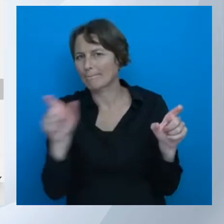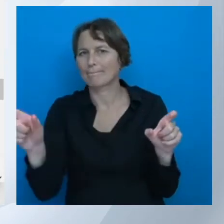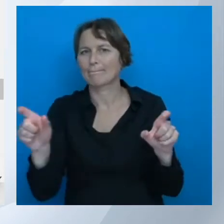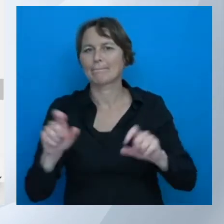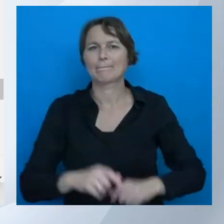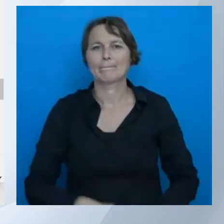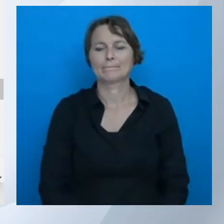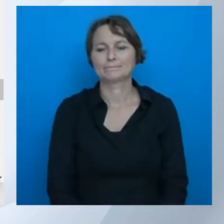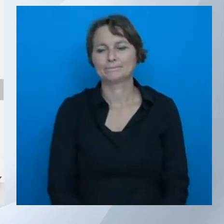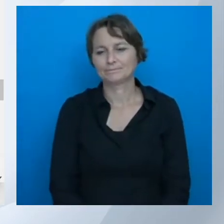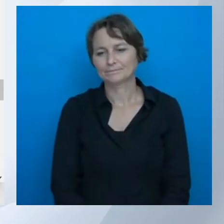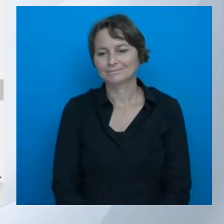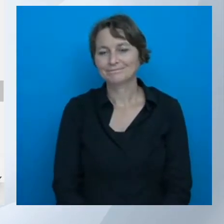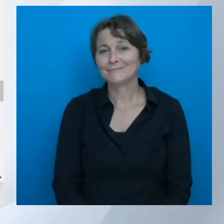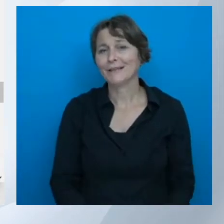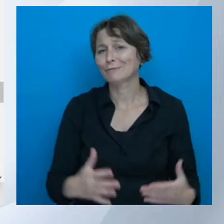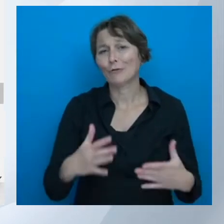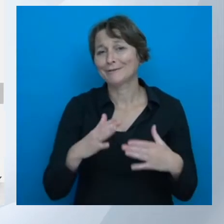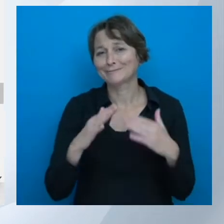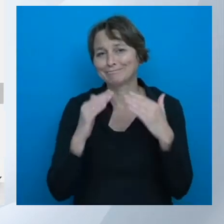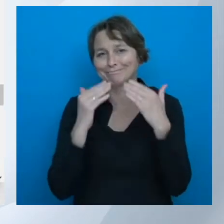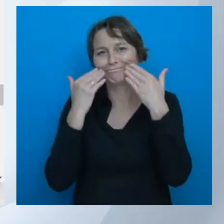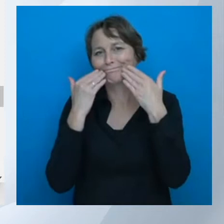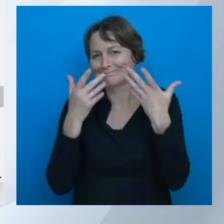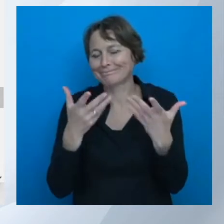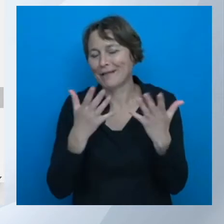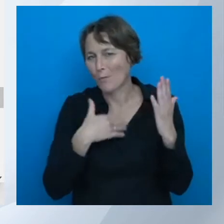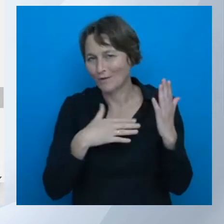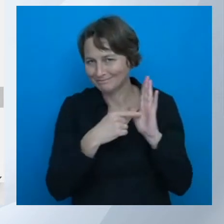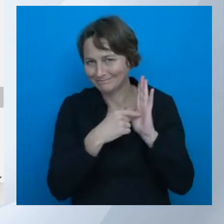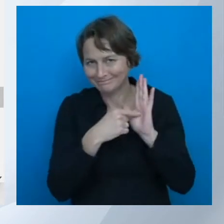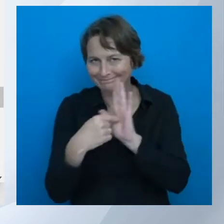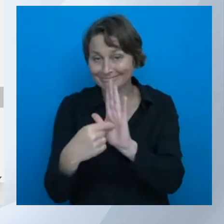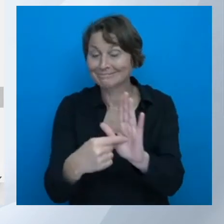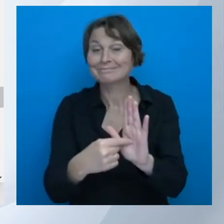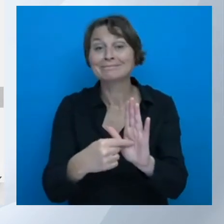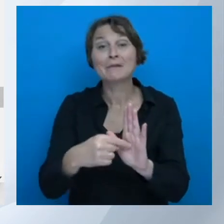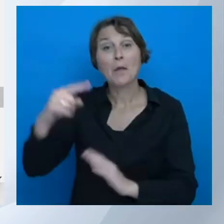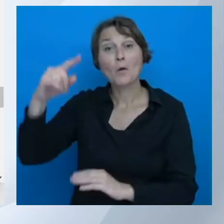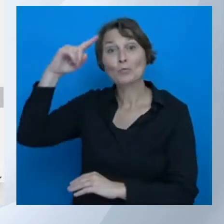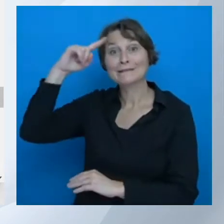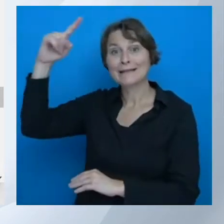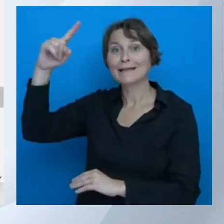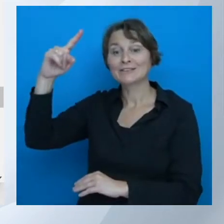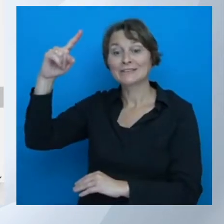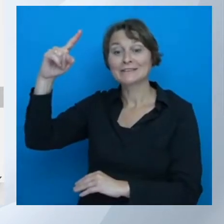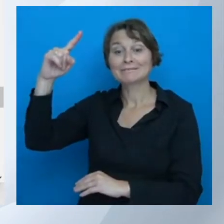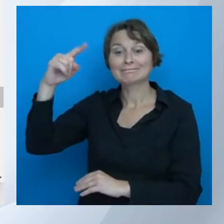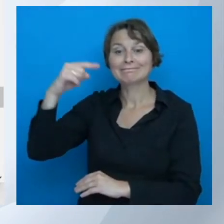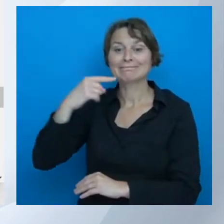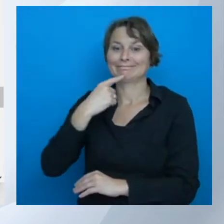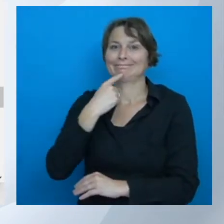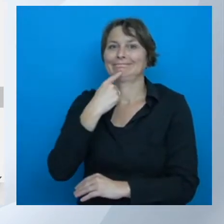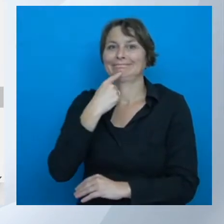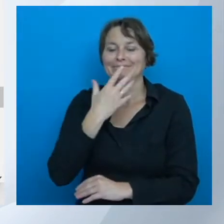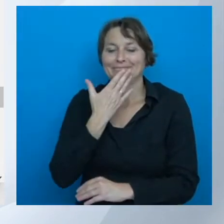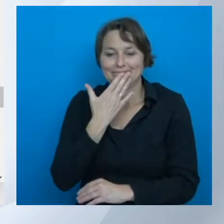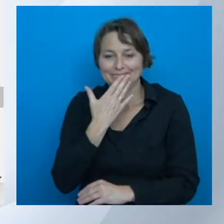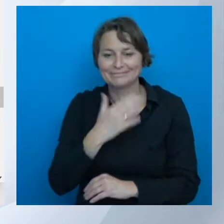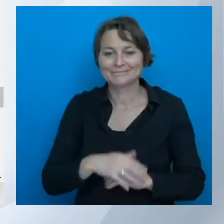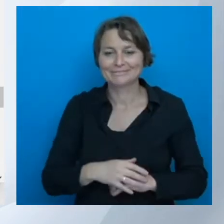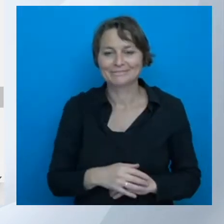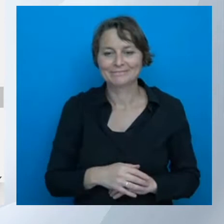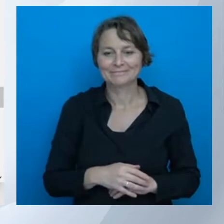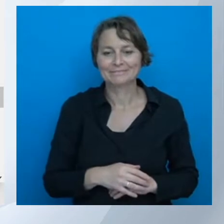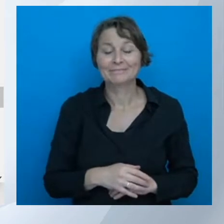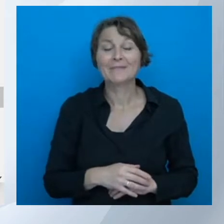And just for fun, I also want to show you that actually the prediction also works, that we have the text, the actual label,